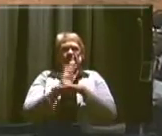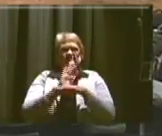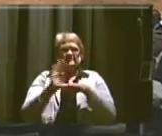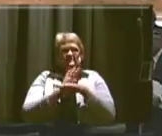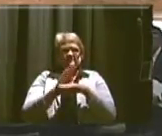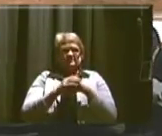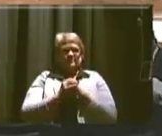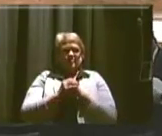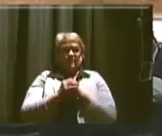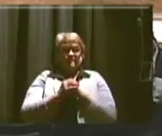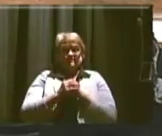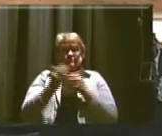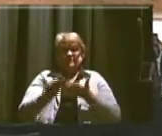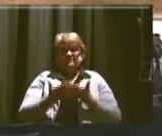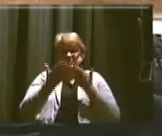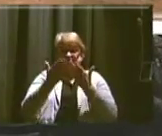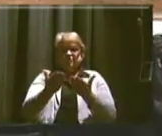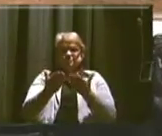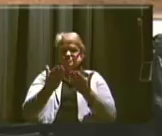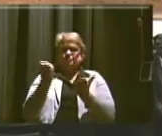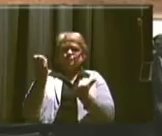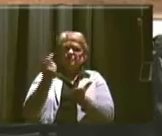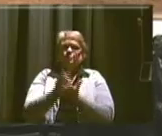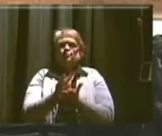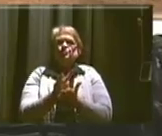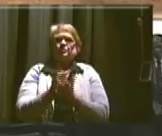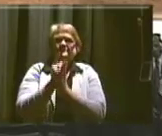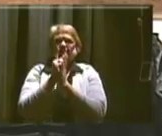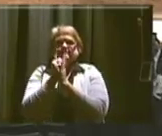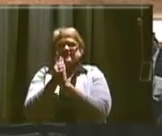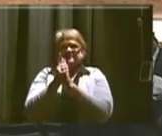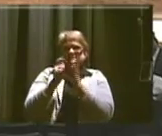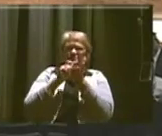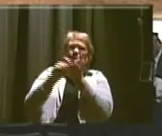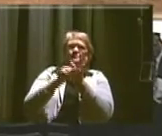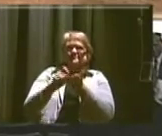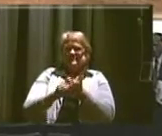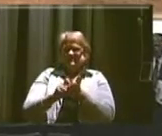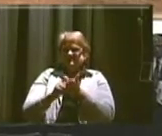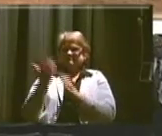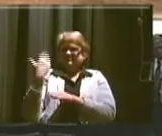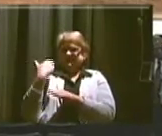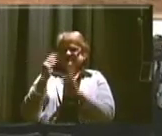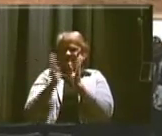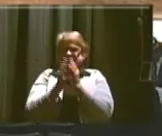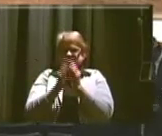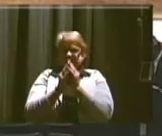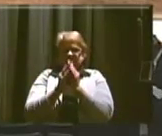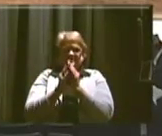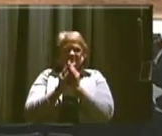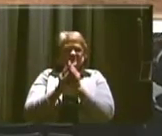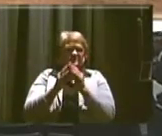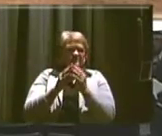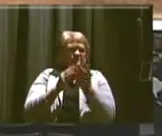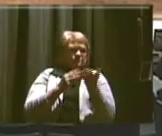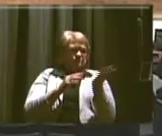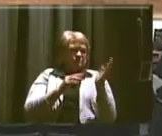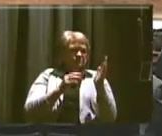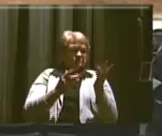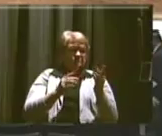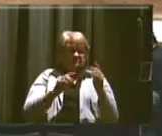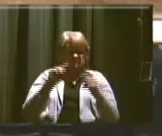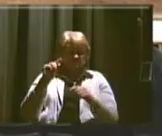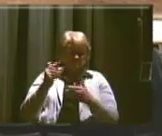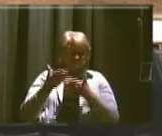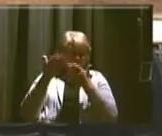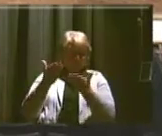Is there a motion to approve the minutes of the previous meeting? Dr. Wilner, Mr. Brady seconds. All in